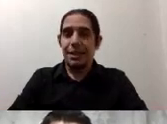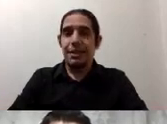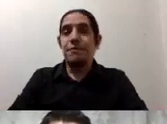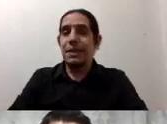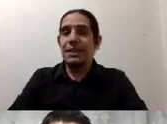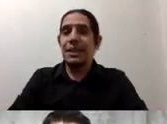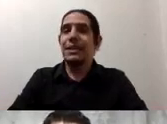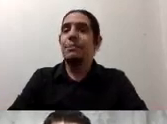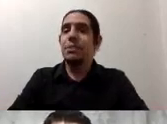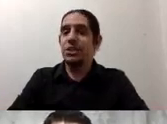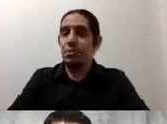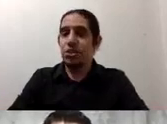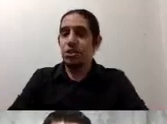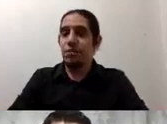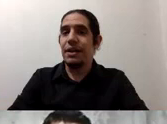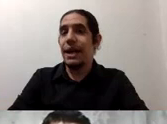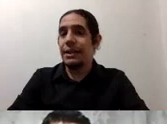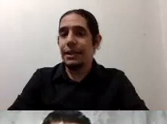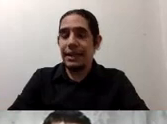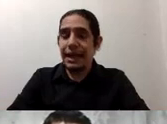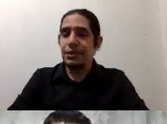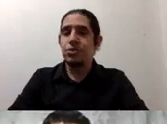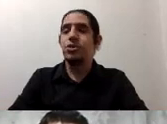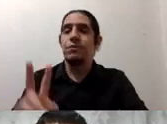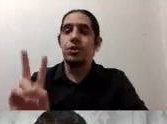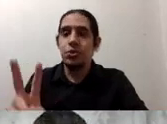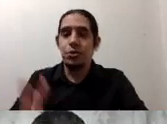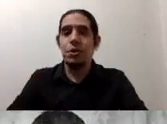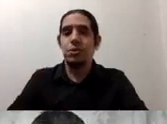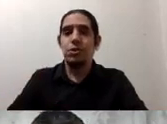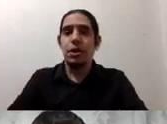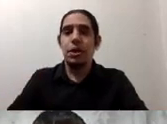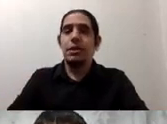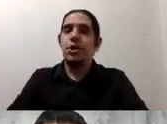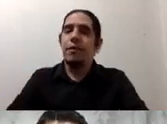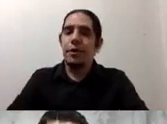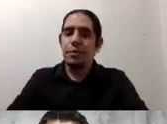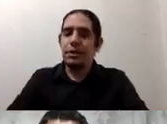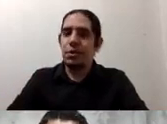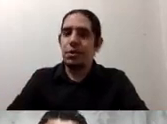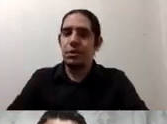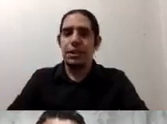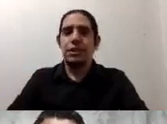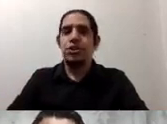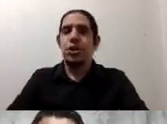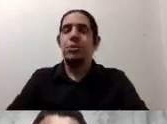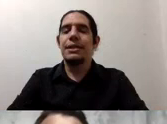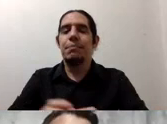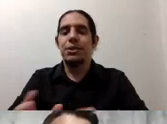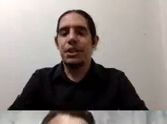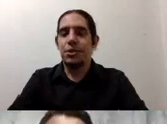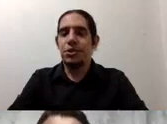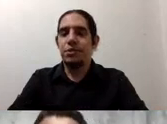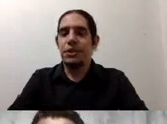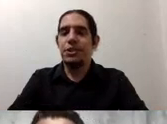Arrieta investigated the perceptions of and attitudes of two groups. The overall results show that